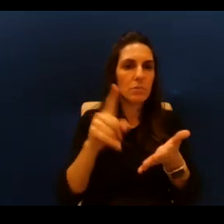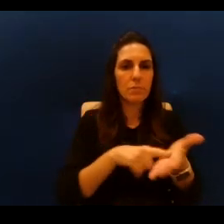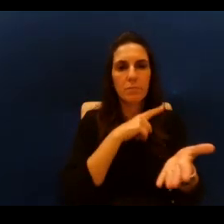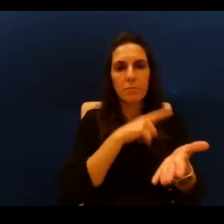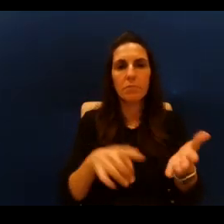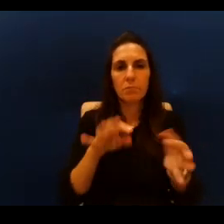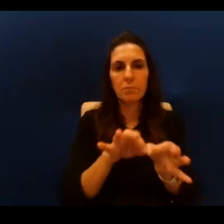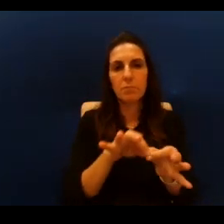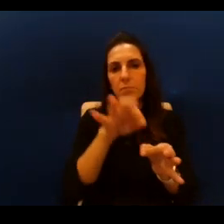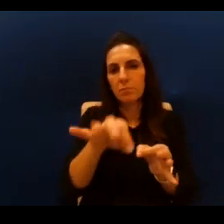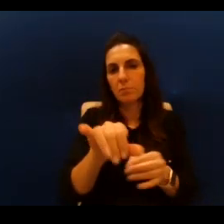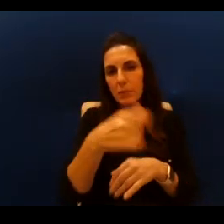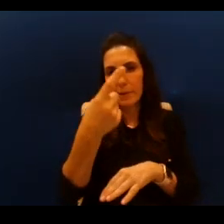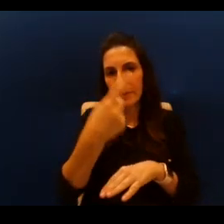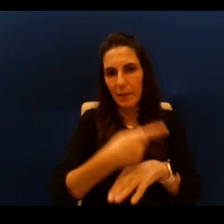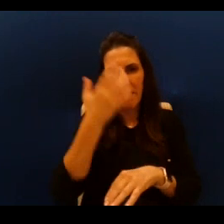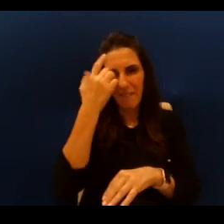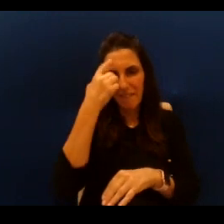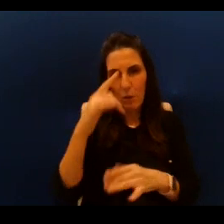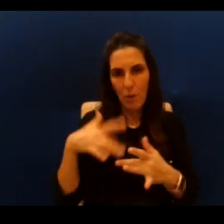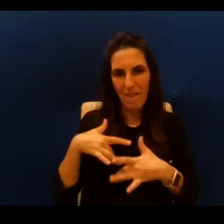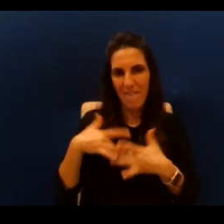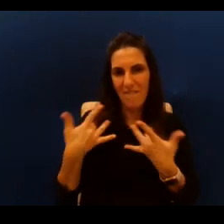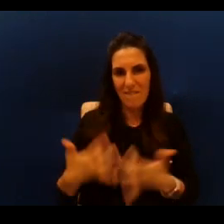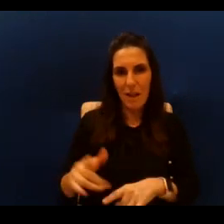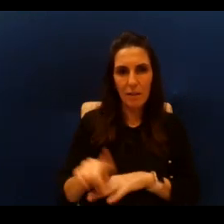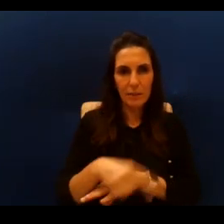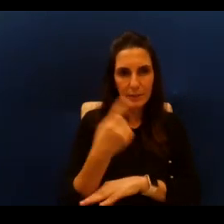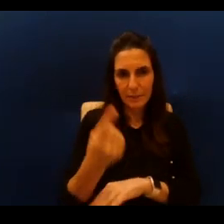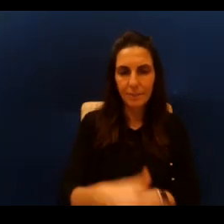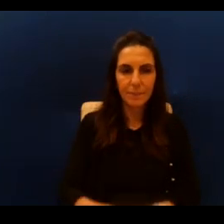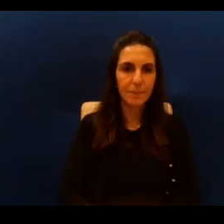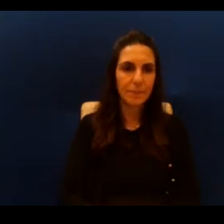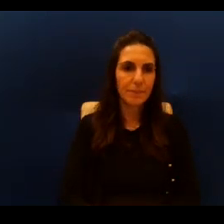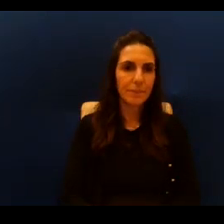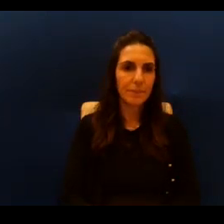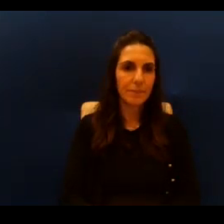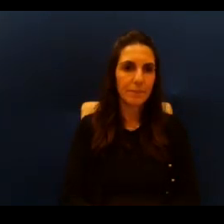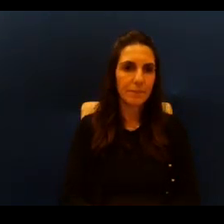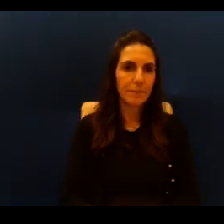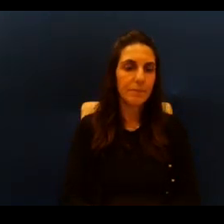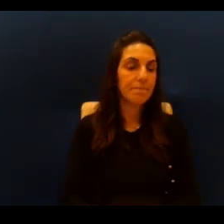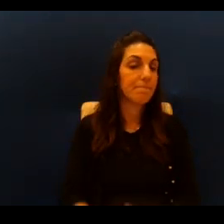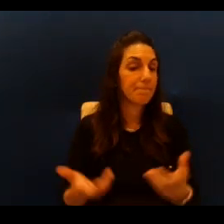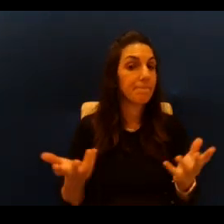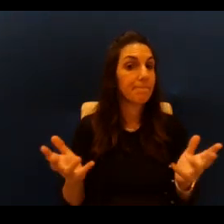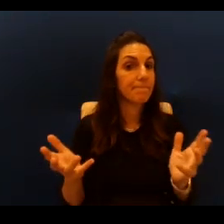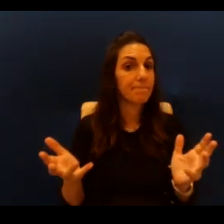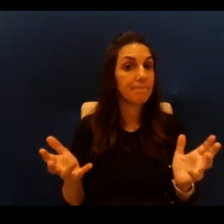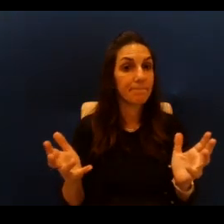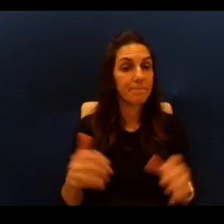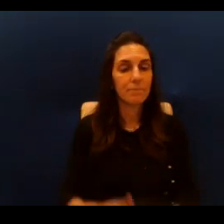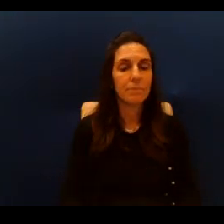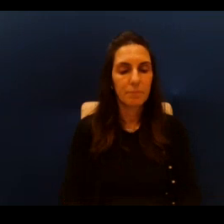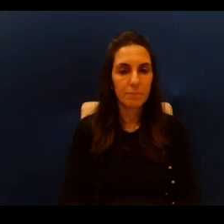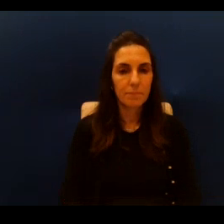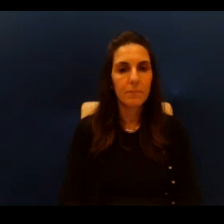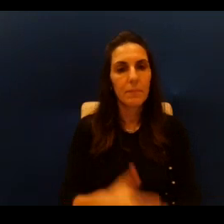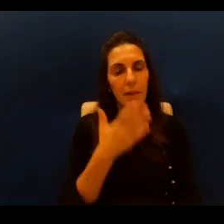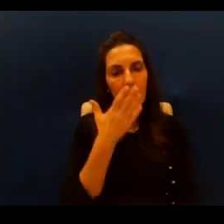an alternative date for Valentine's rather than having the meeting on Valentine's Day. And that's all I have. Thank you,